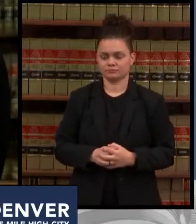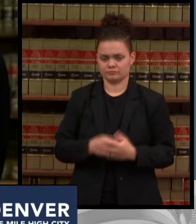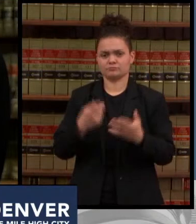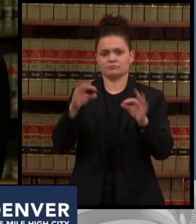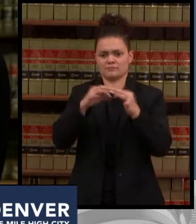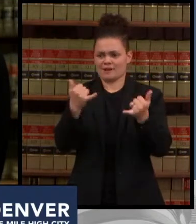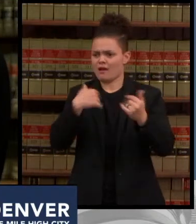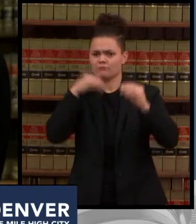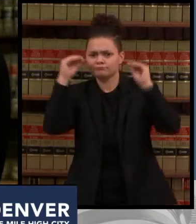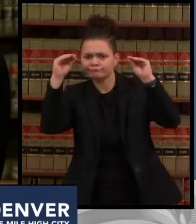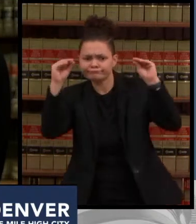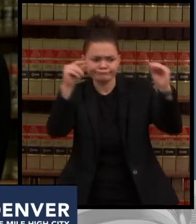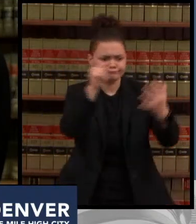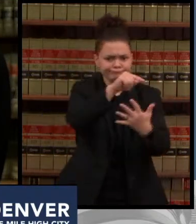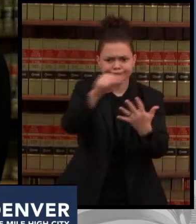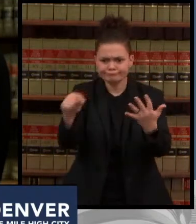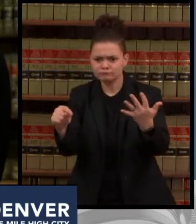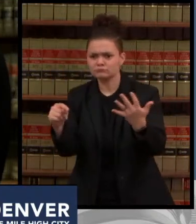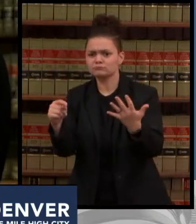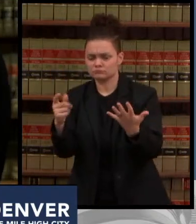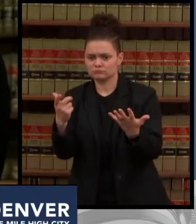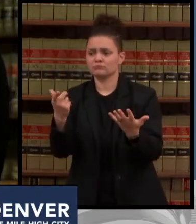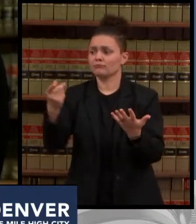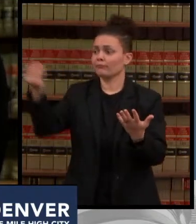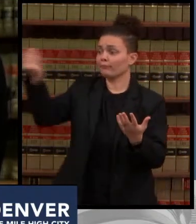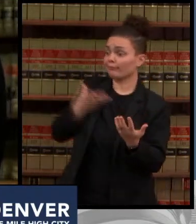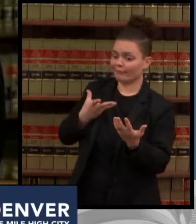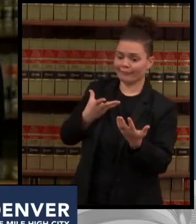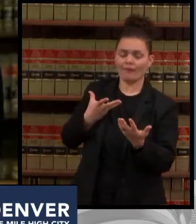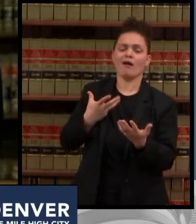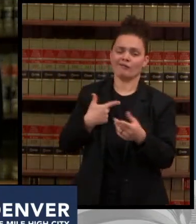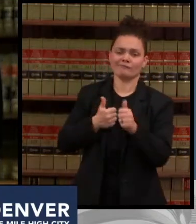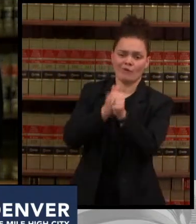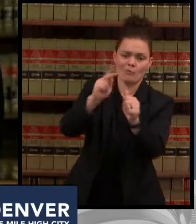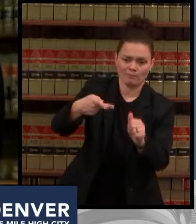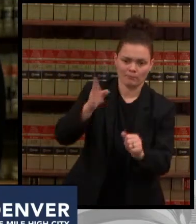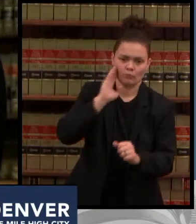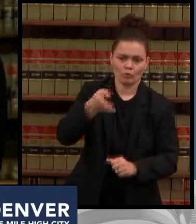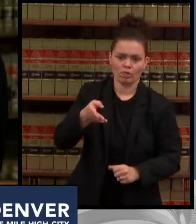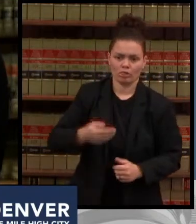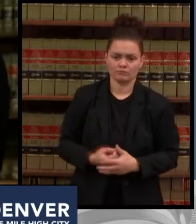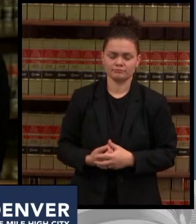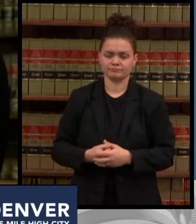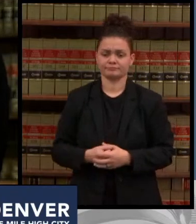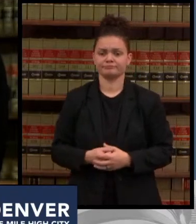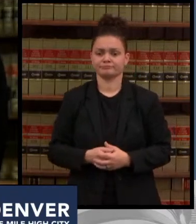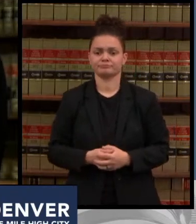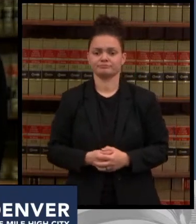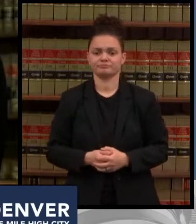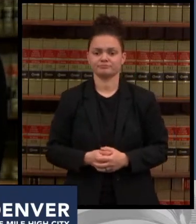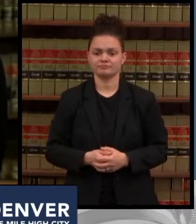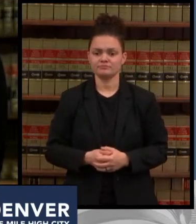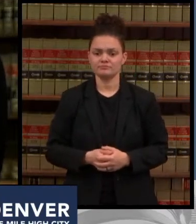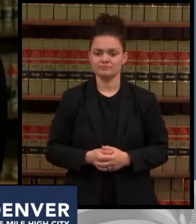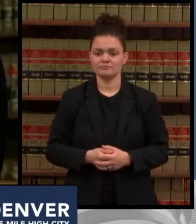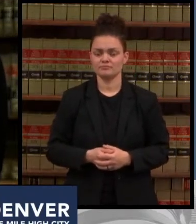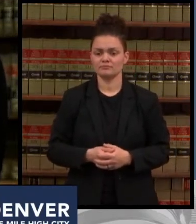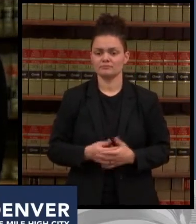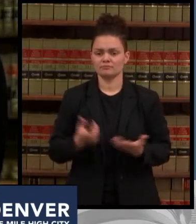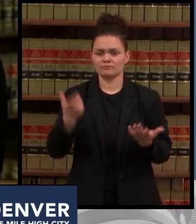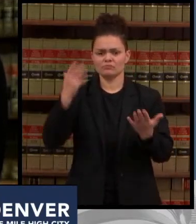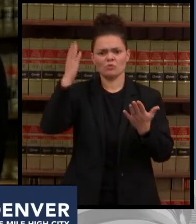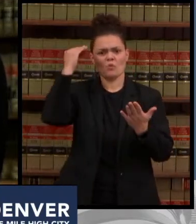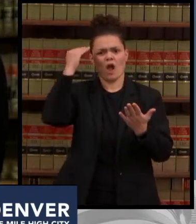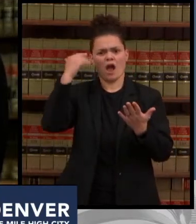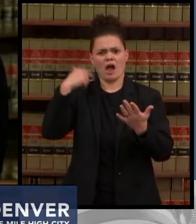will be complaint-based. But I want to get to your real point, Marshall, which is why would we expect people to behave differently? Let's look around Colorado. Let's look